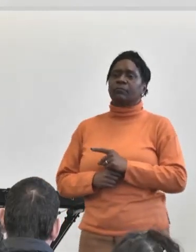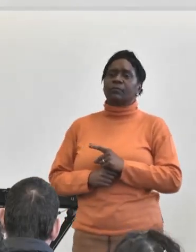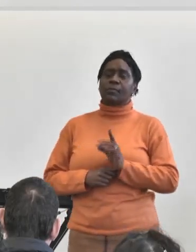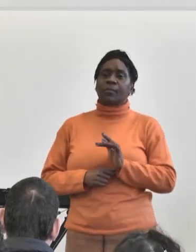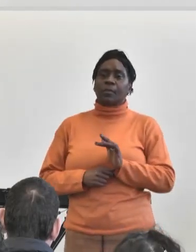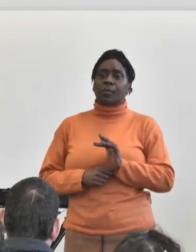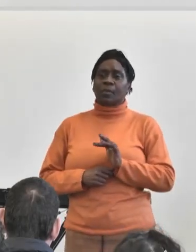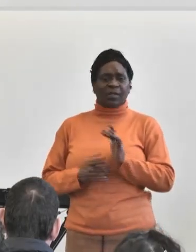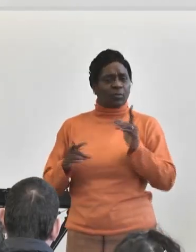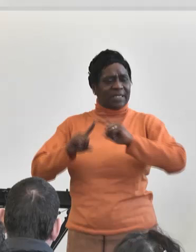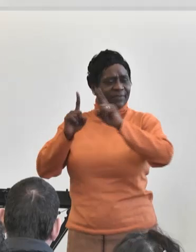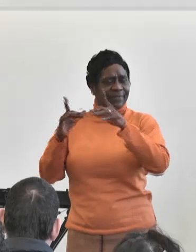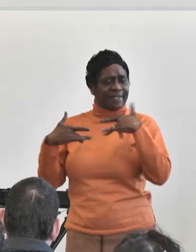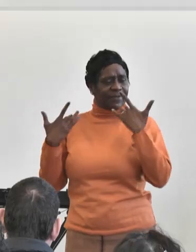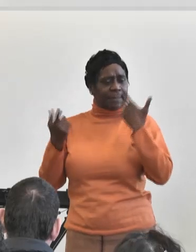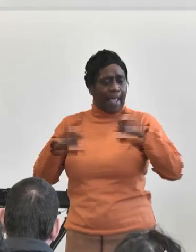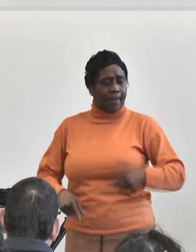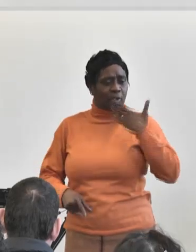some events in Jerusalem.